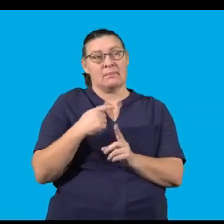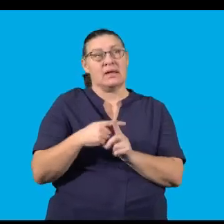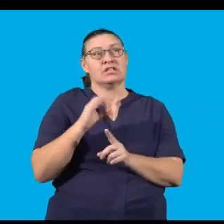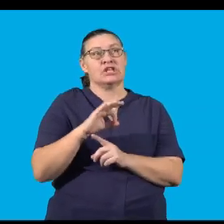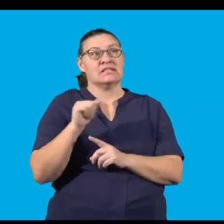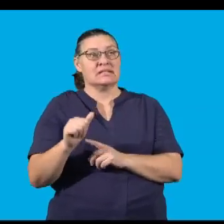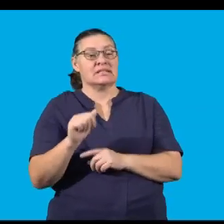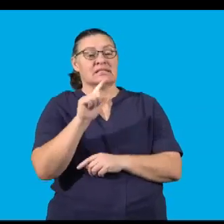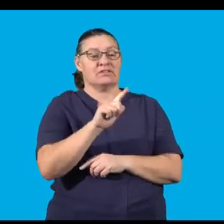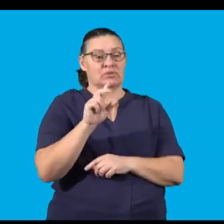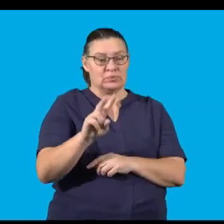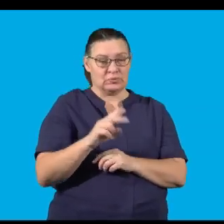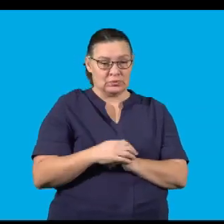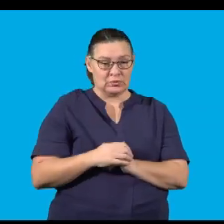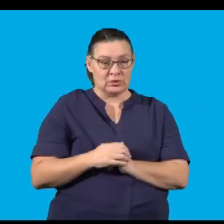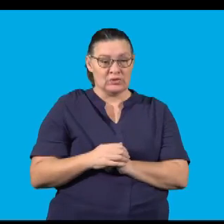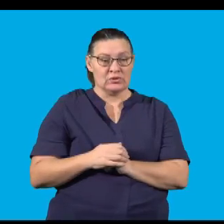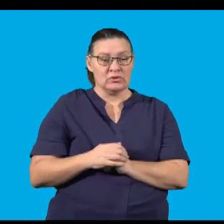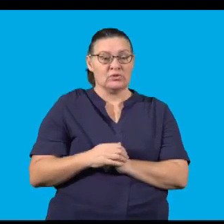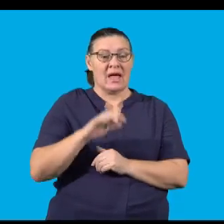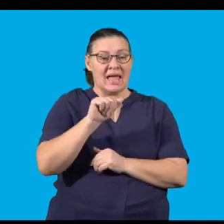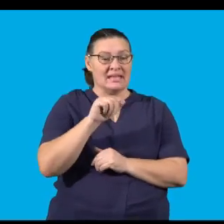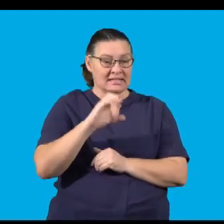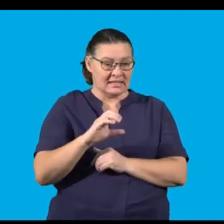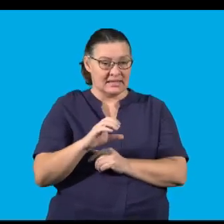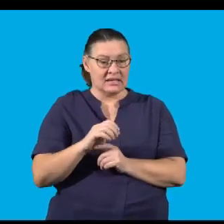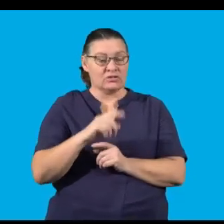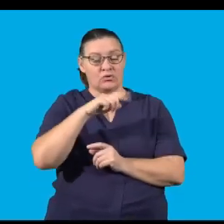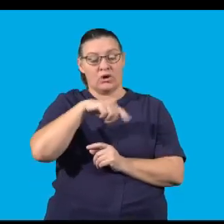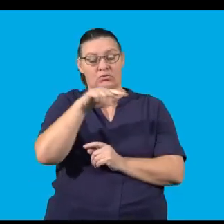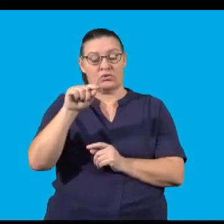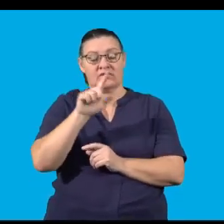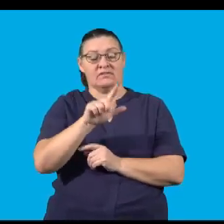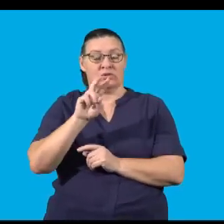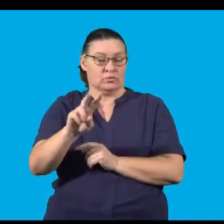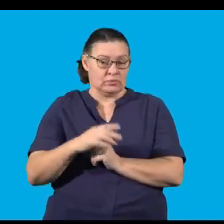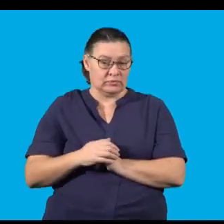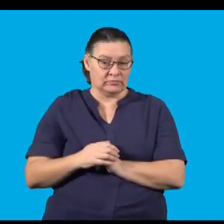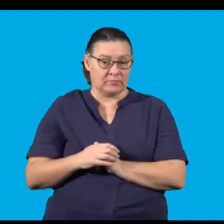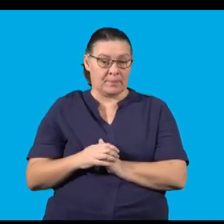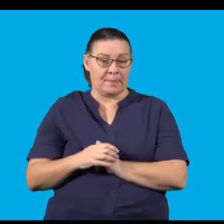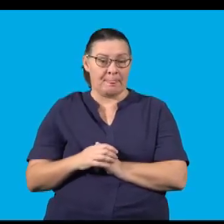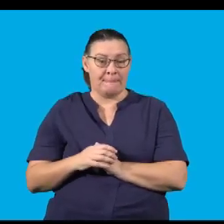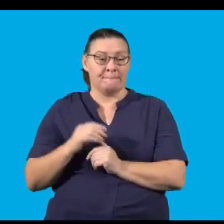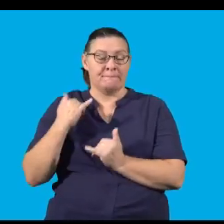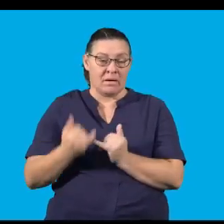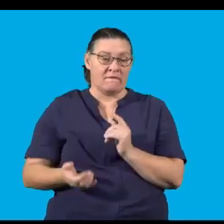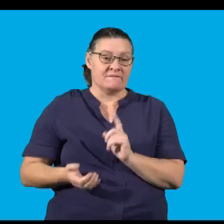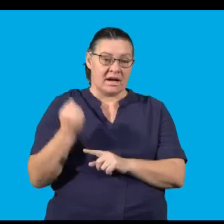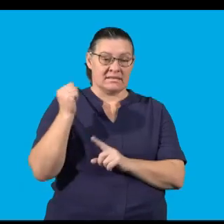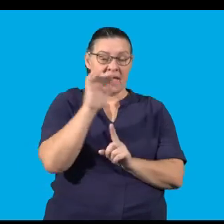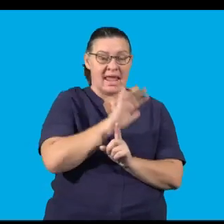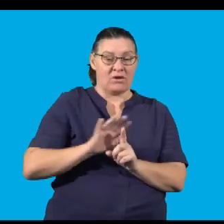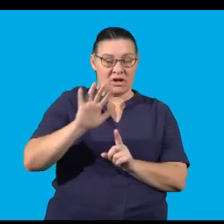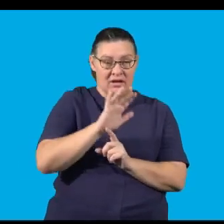36 plus 36, which is 72. So therefore AC will be equal to the square root of 72. So now finding